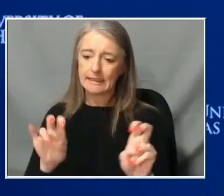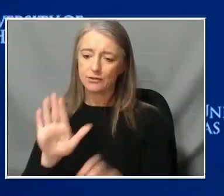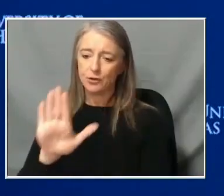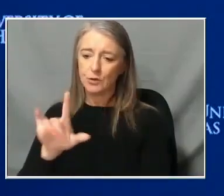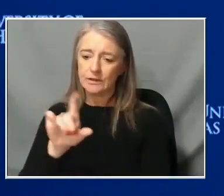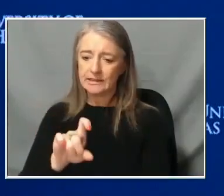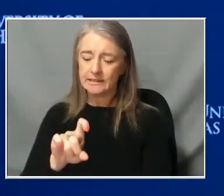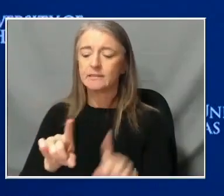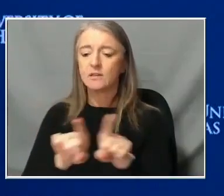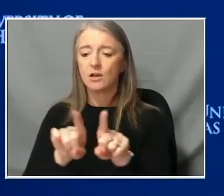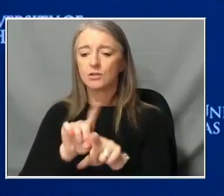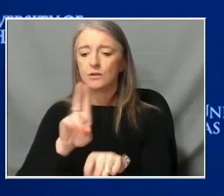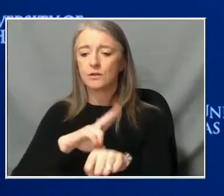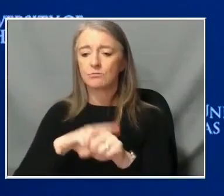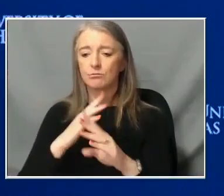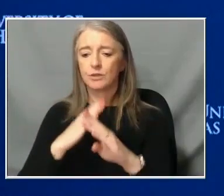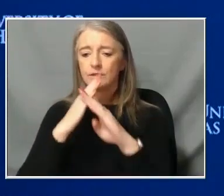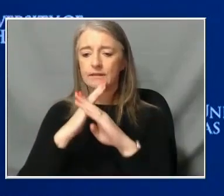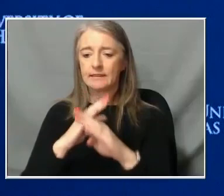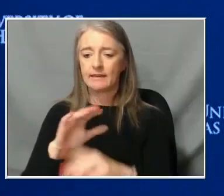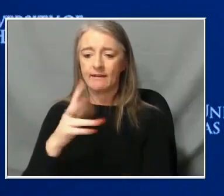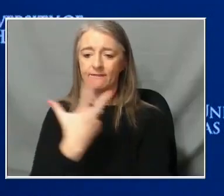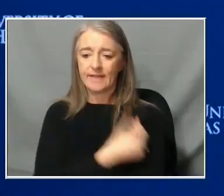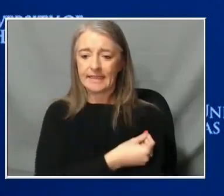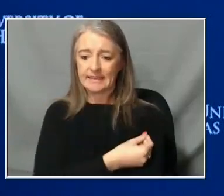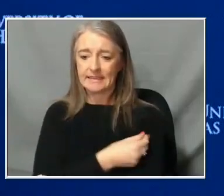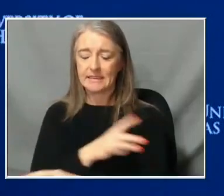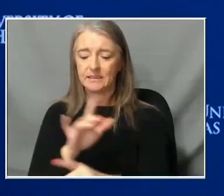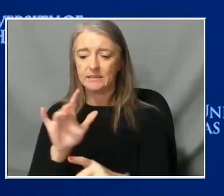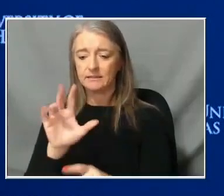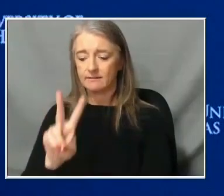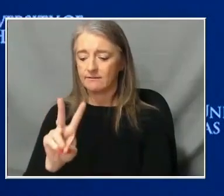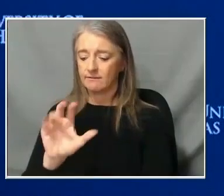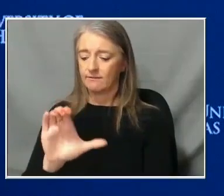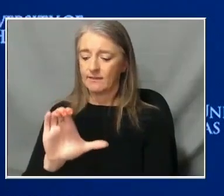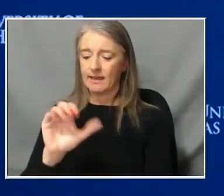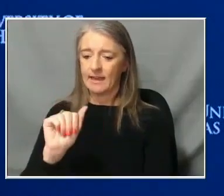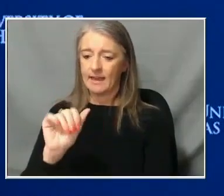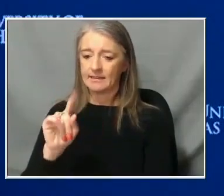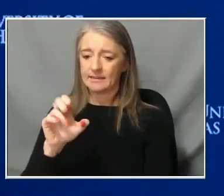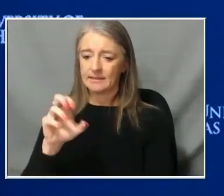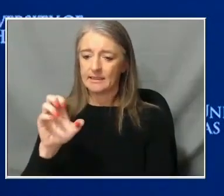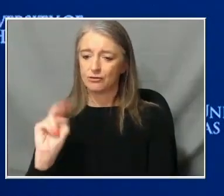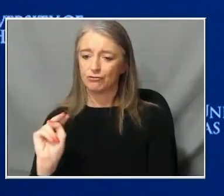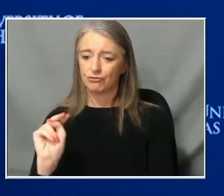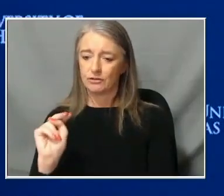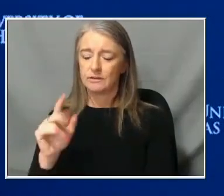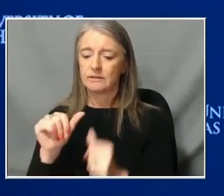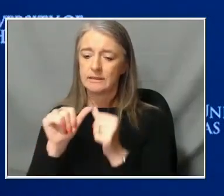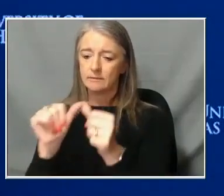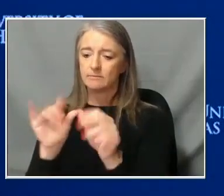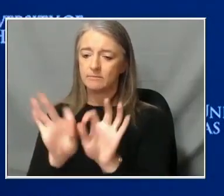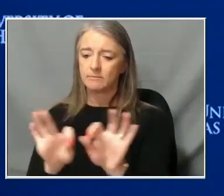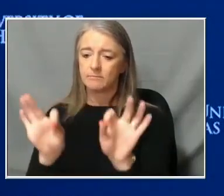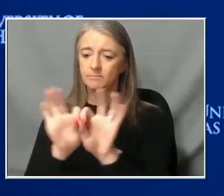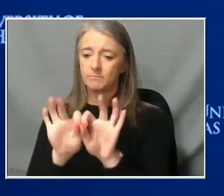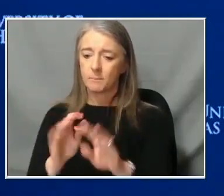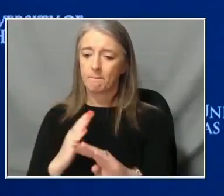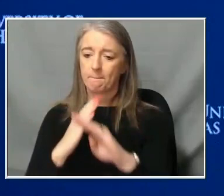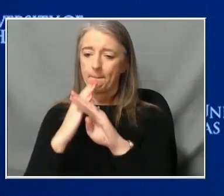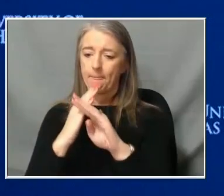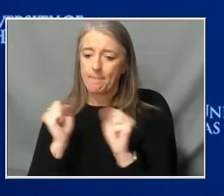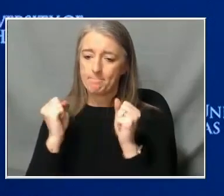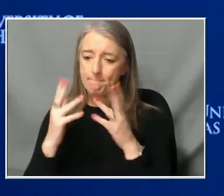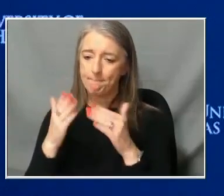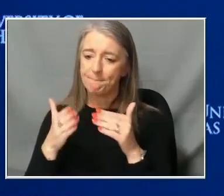also, of course, prevention is vaccines, and we've heard a lot about that as well. So I think it's important to continue to endorse prevention. There are many ways to